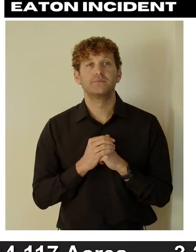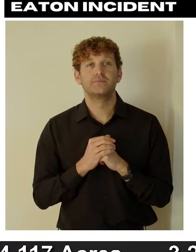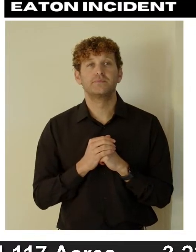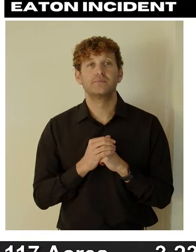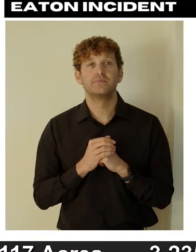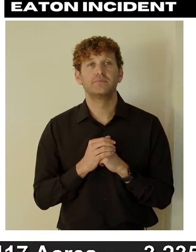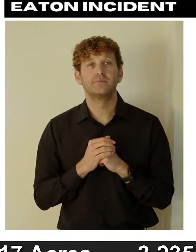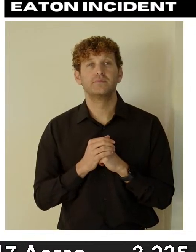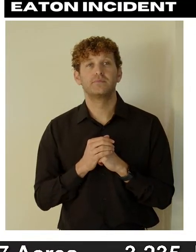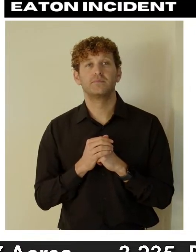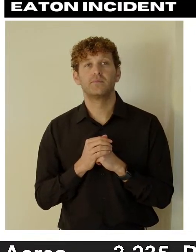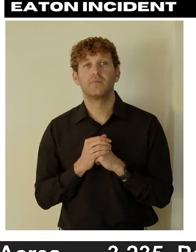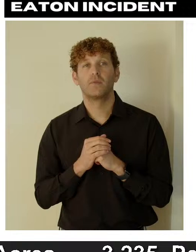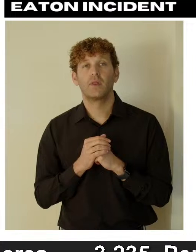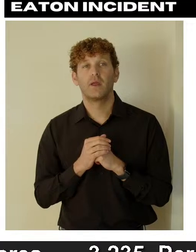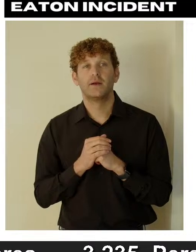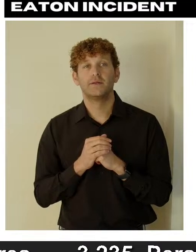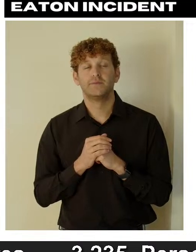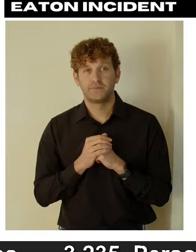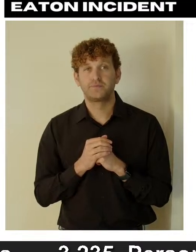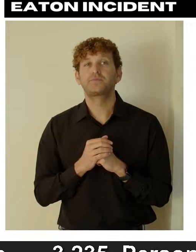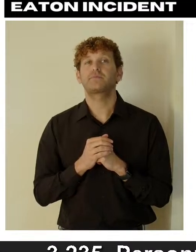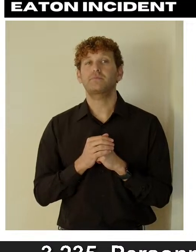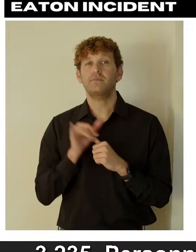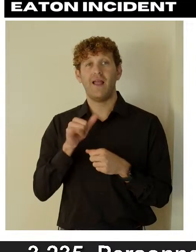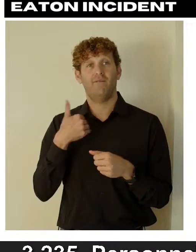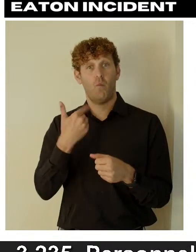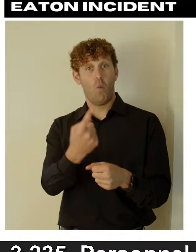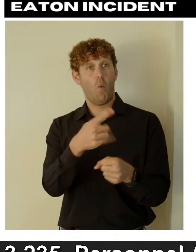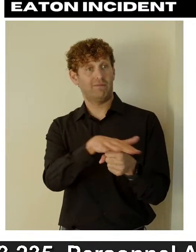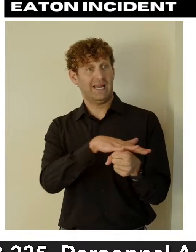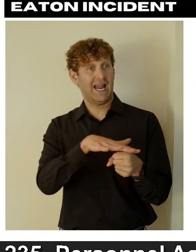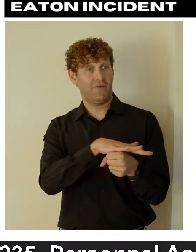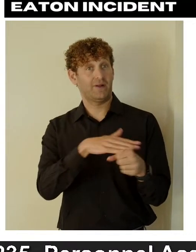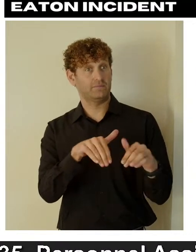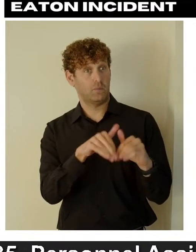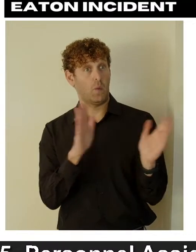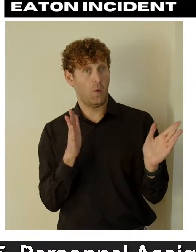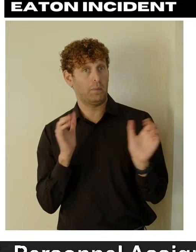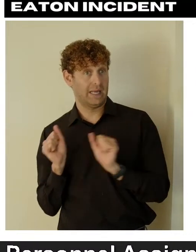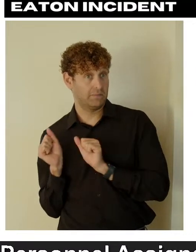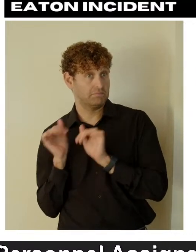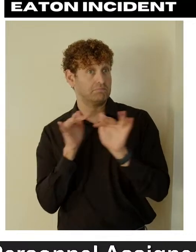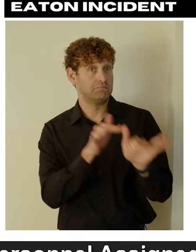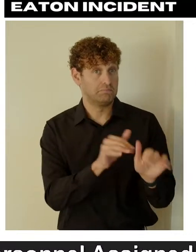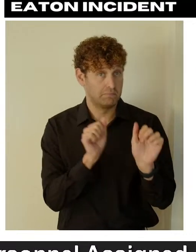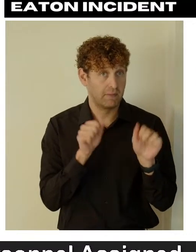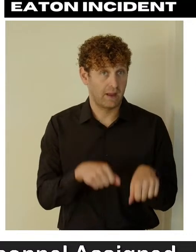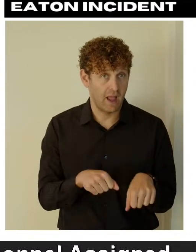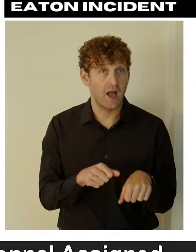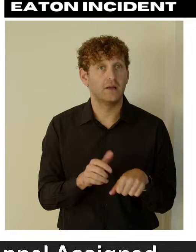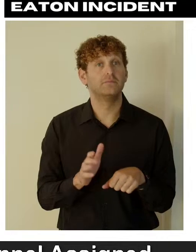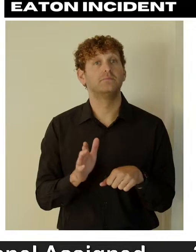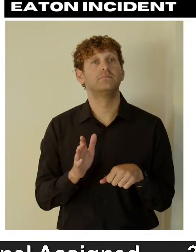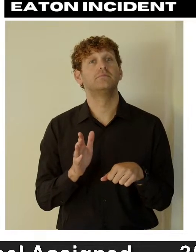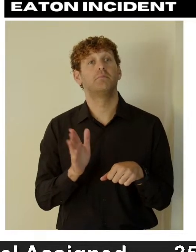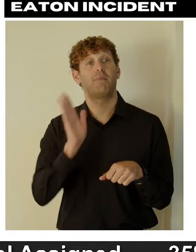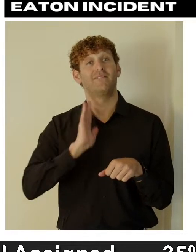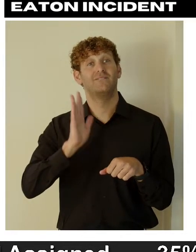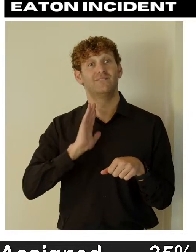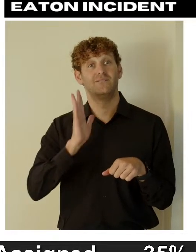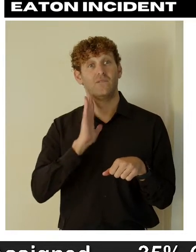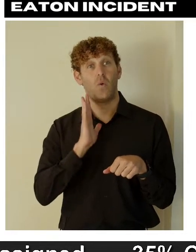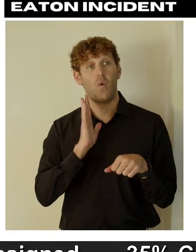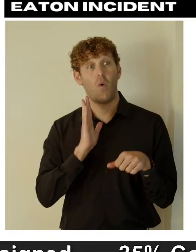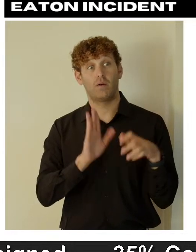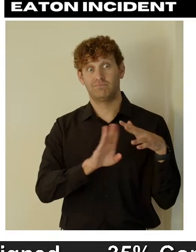or opened up to repopulation. It has been downgraded from an evacuation ordered area to a warning. It